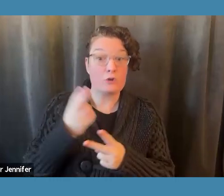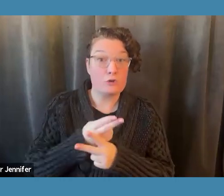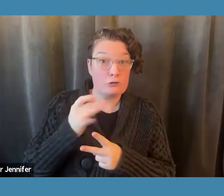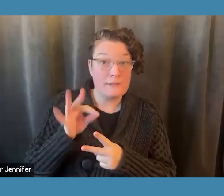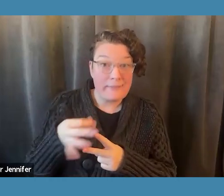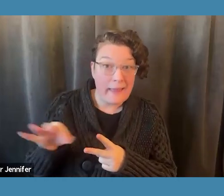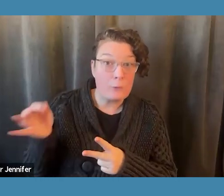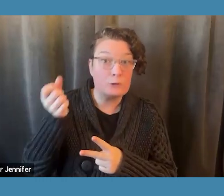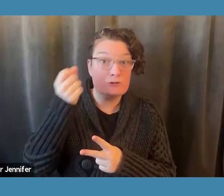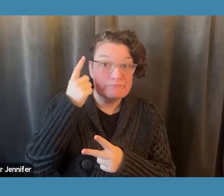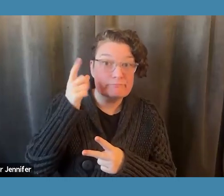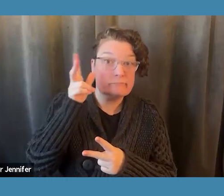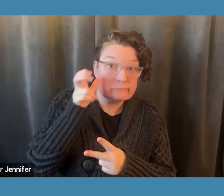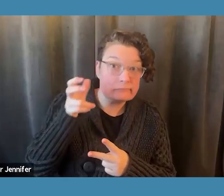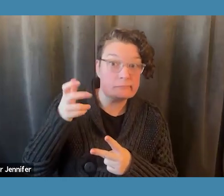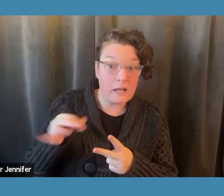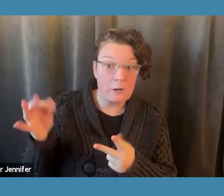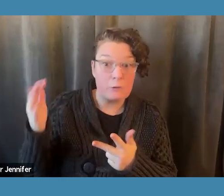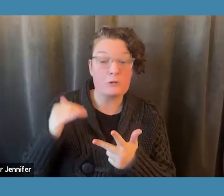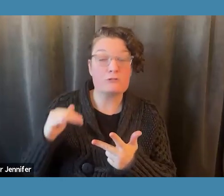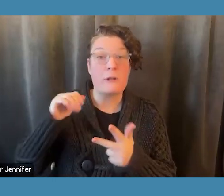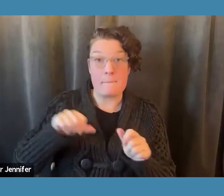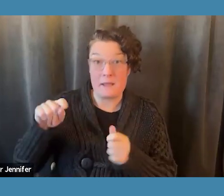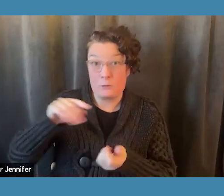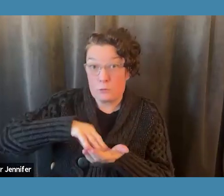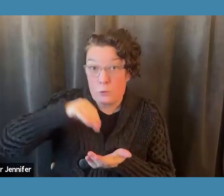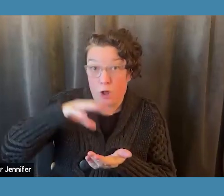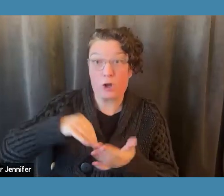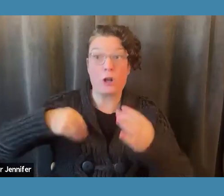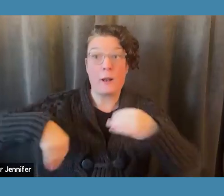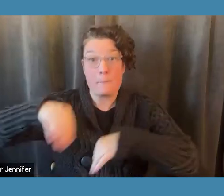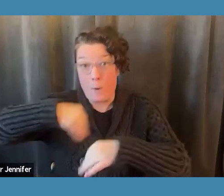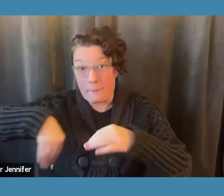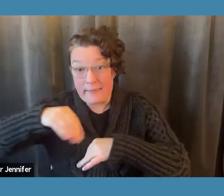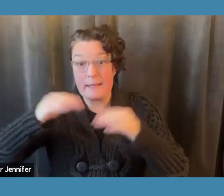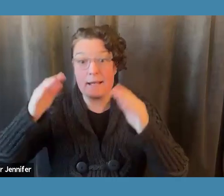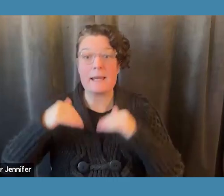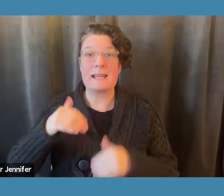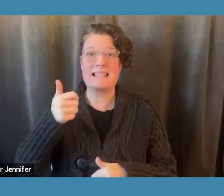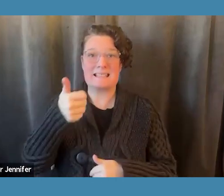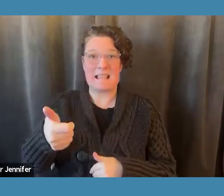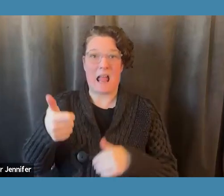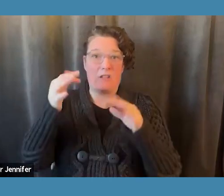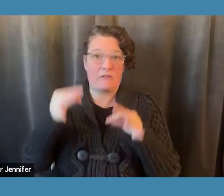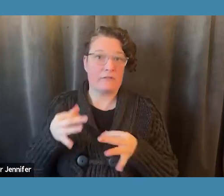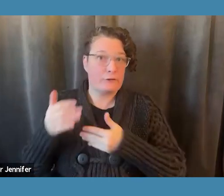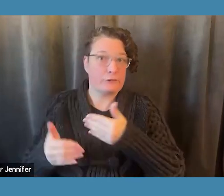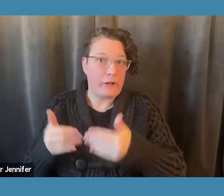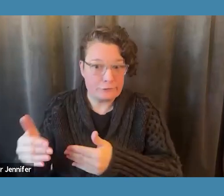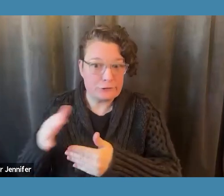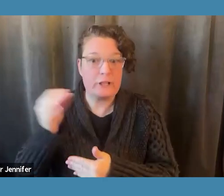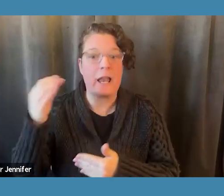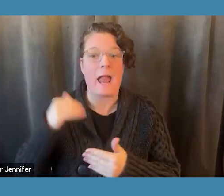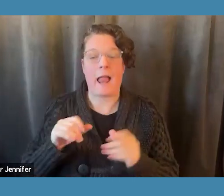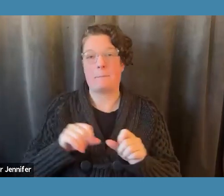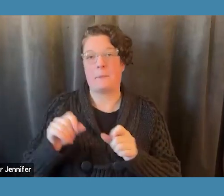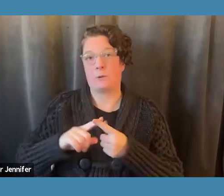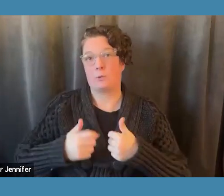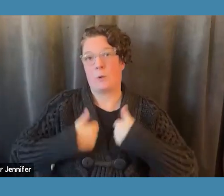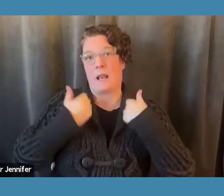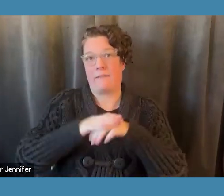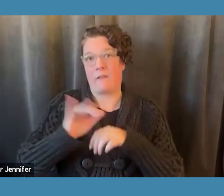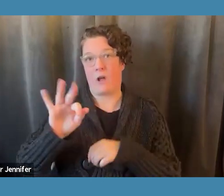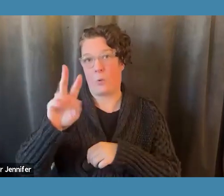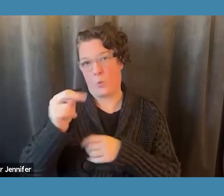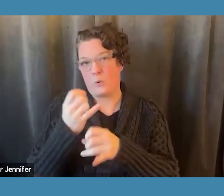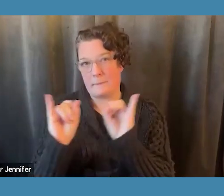language, learning, mobility, self-direction, and capacity for independent living.